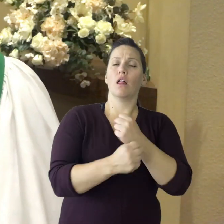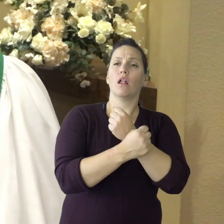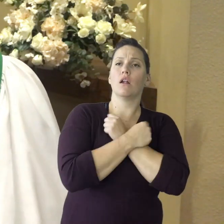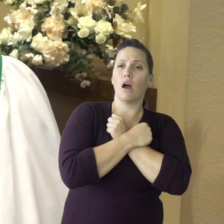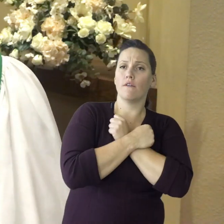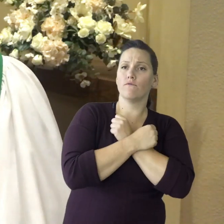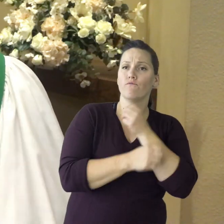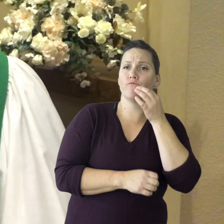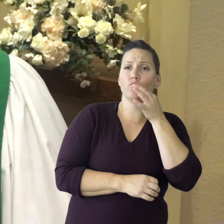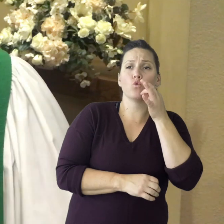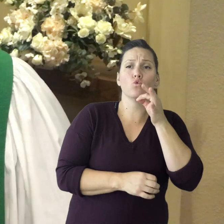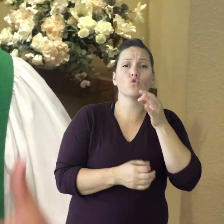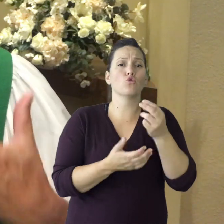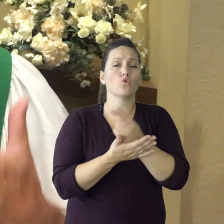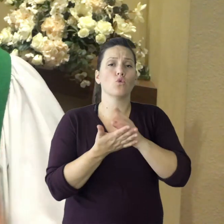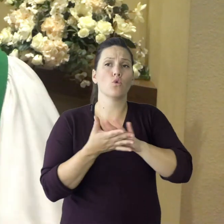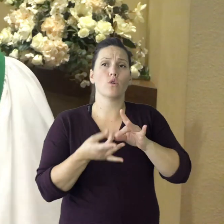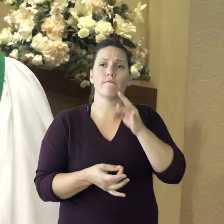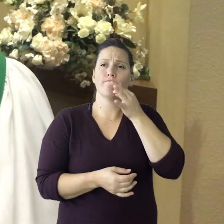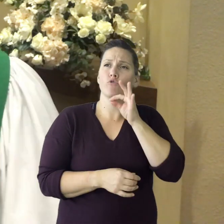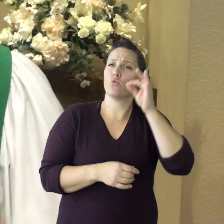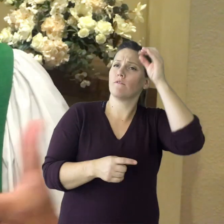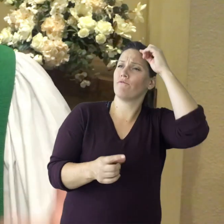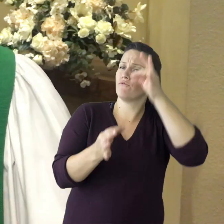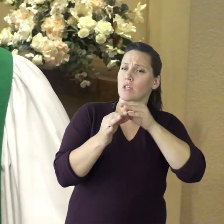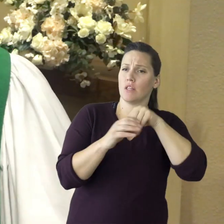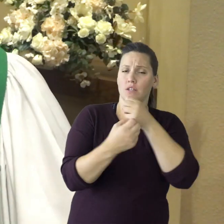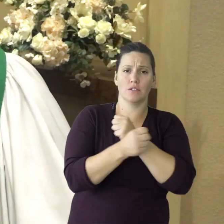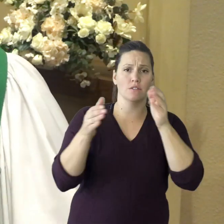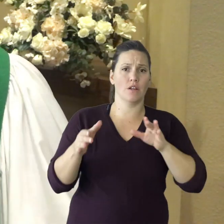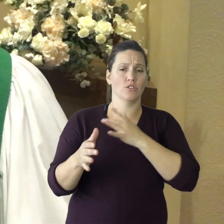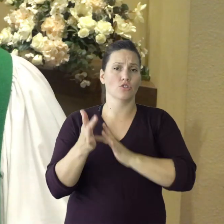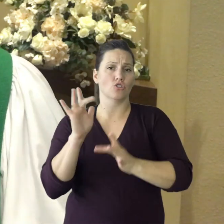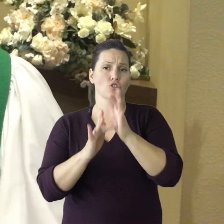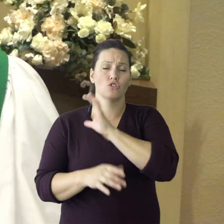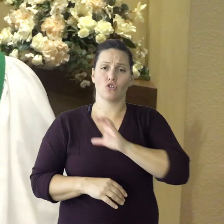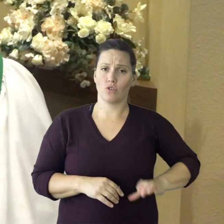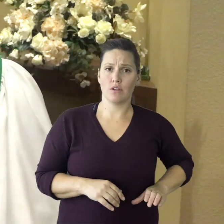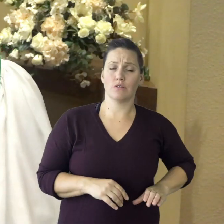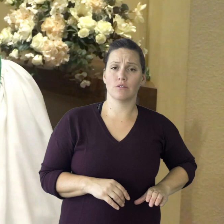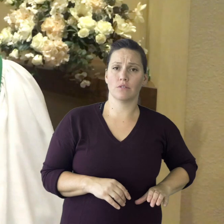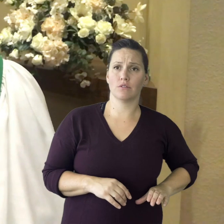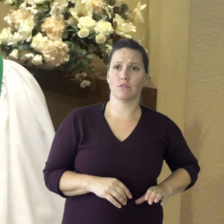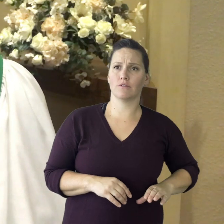Love is a fruit of the Holy Spirit. It's a fruit of faith in the Savior, Jesus